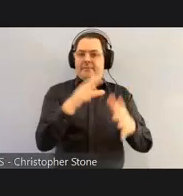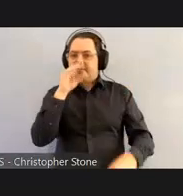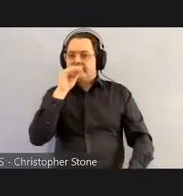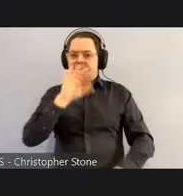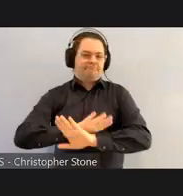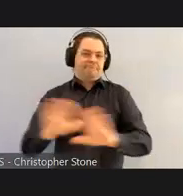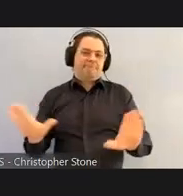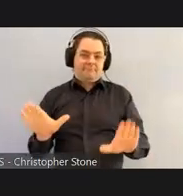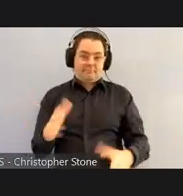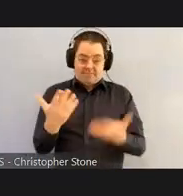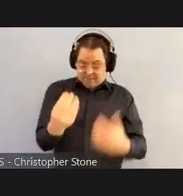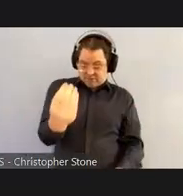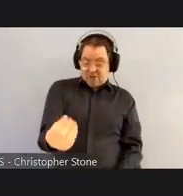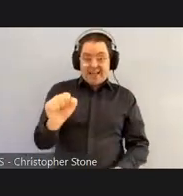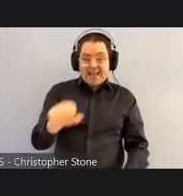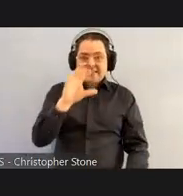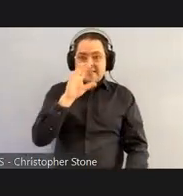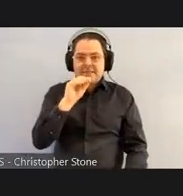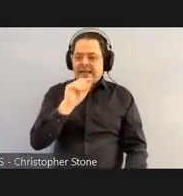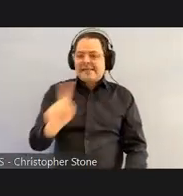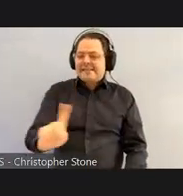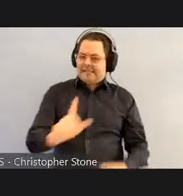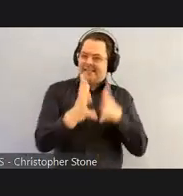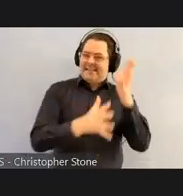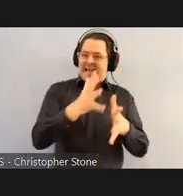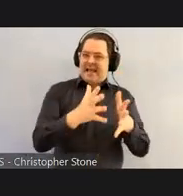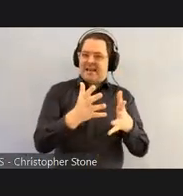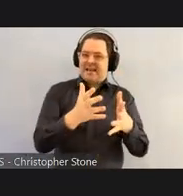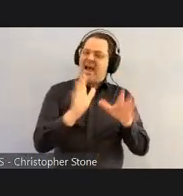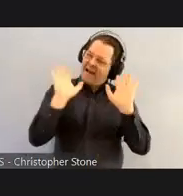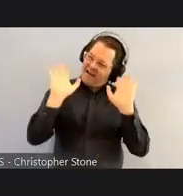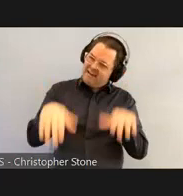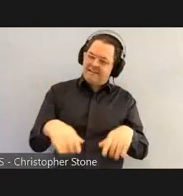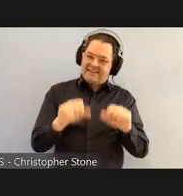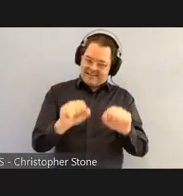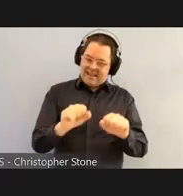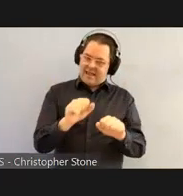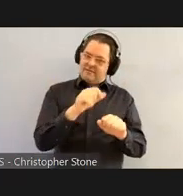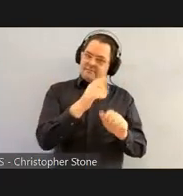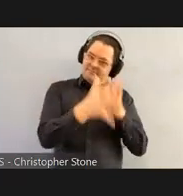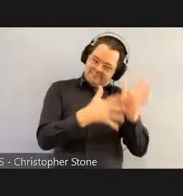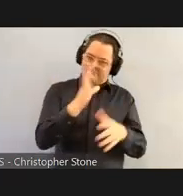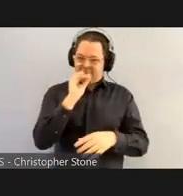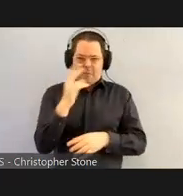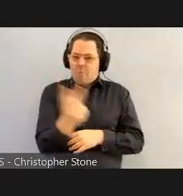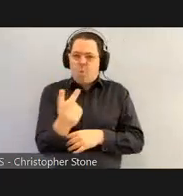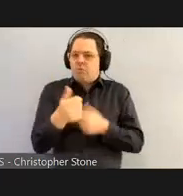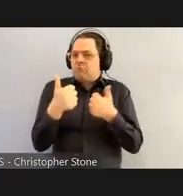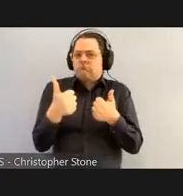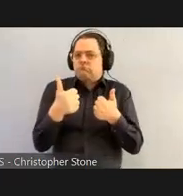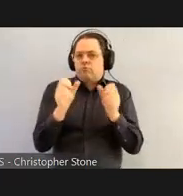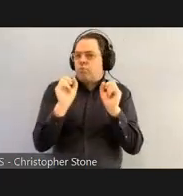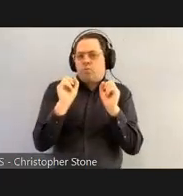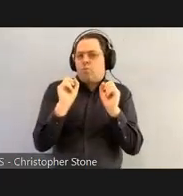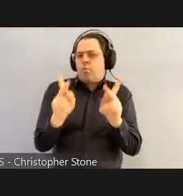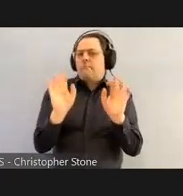speak were not empowered to speak. So now we encourage parents to